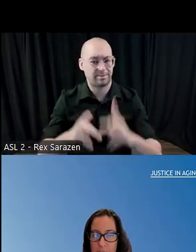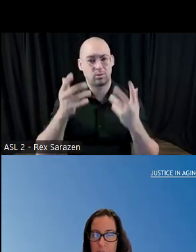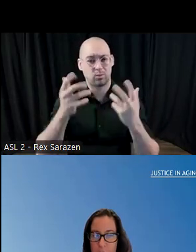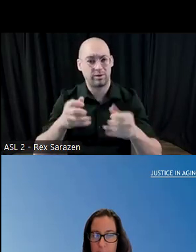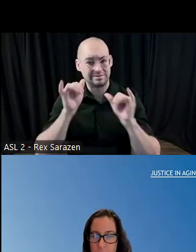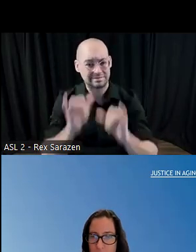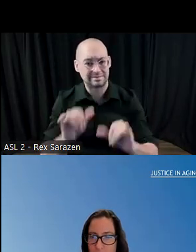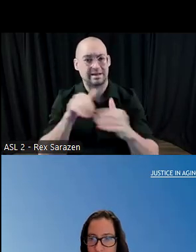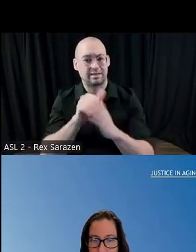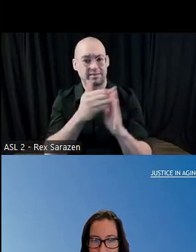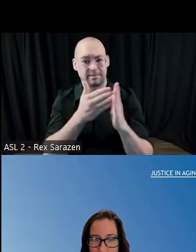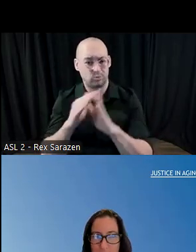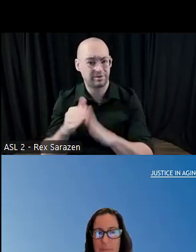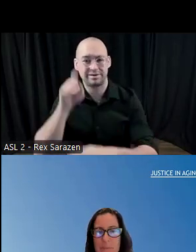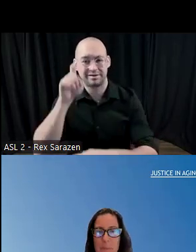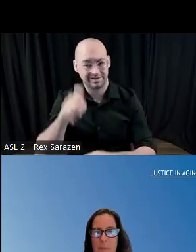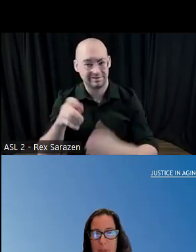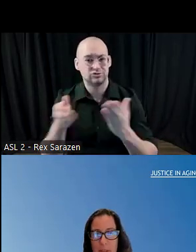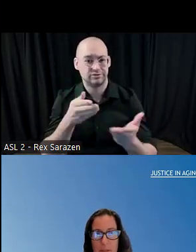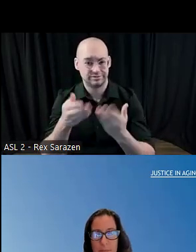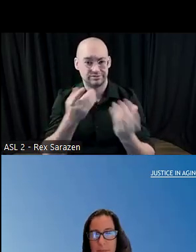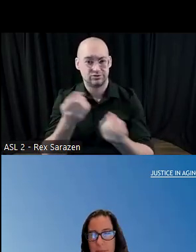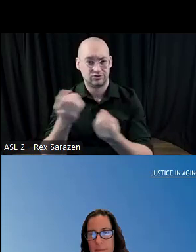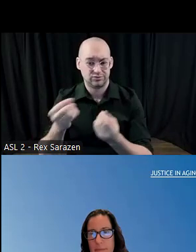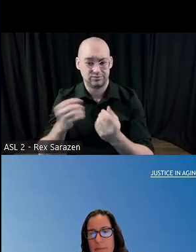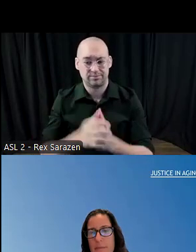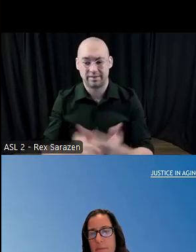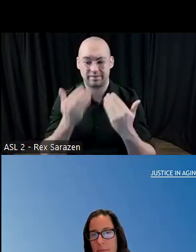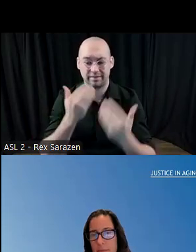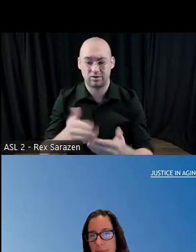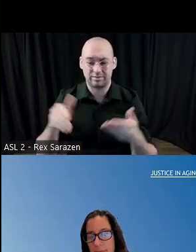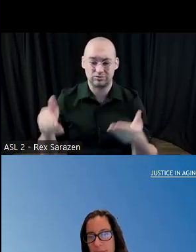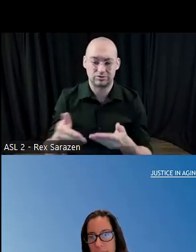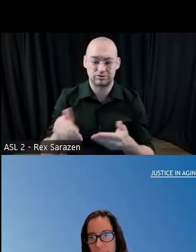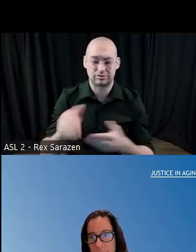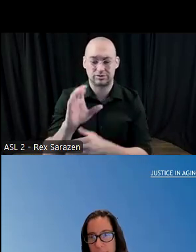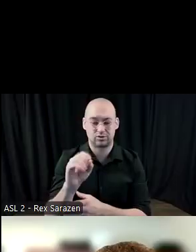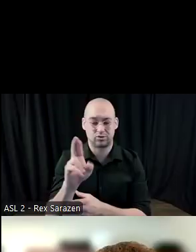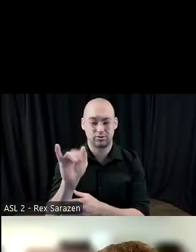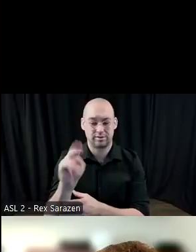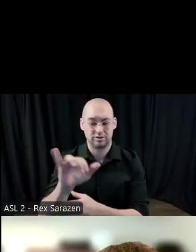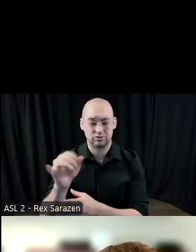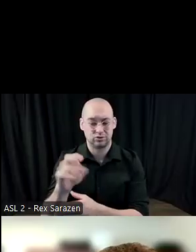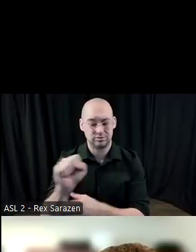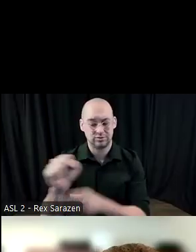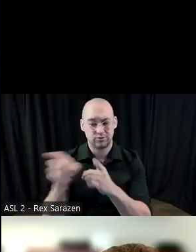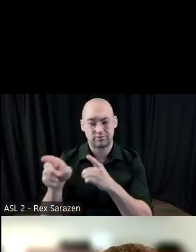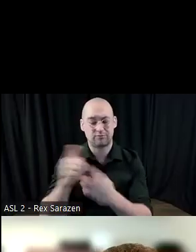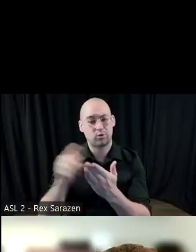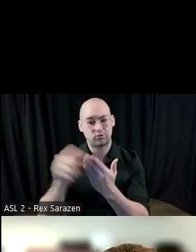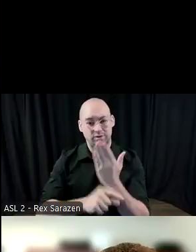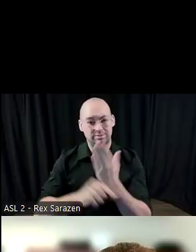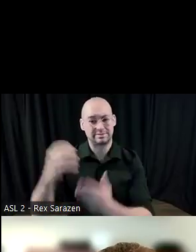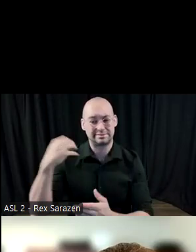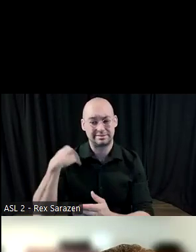need services to do so. Go ahead, Corinne. Thank you. By introduction, I'm Corinne Jones, and I'm the Director of Programs at Senior